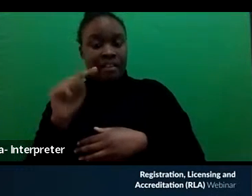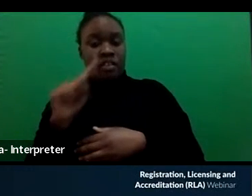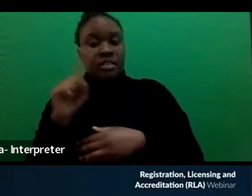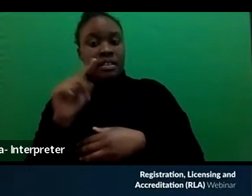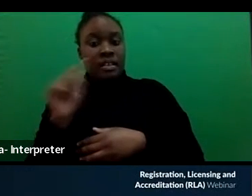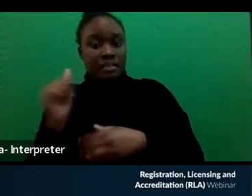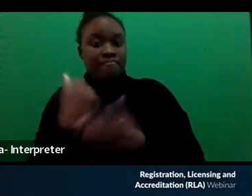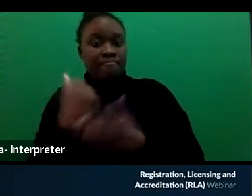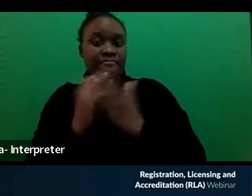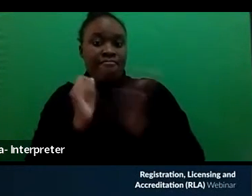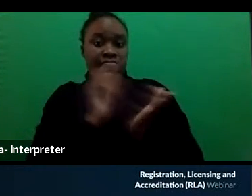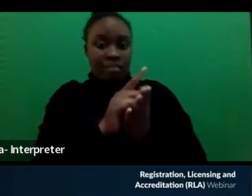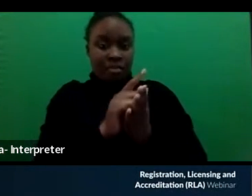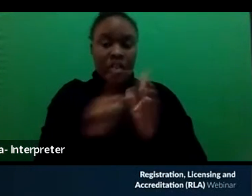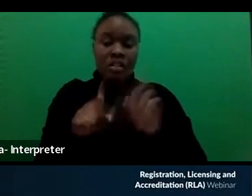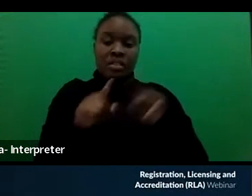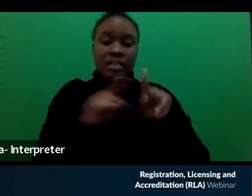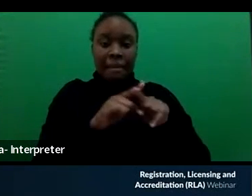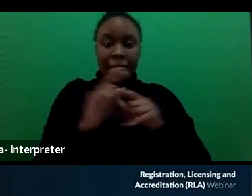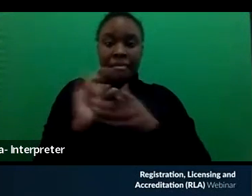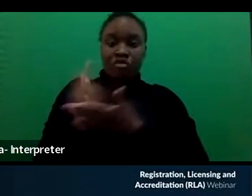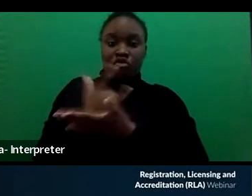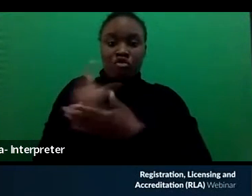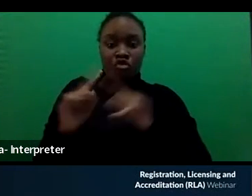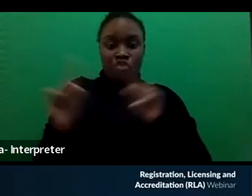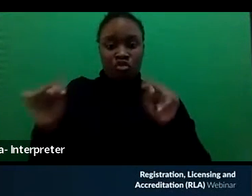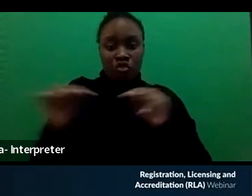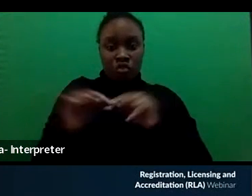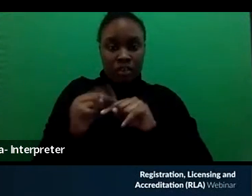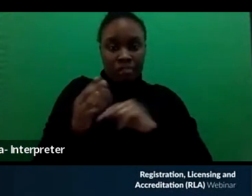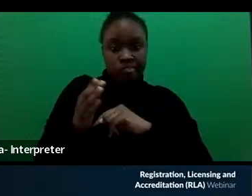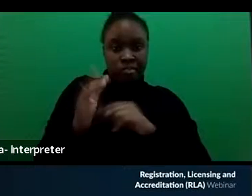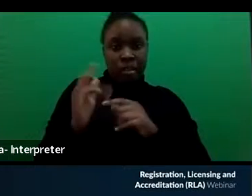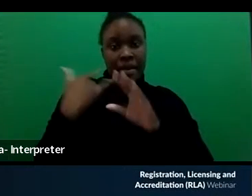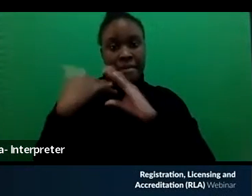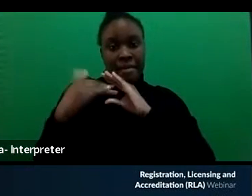been shared on the chat so that you can be able to obtain that